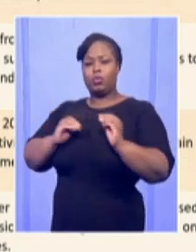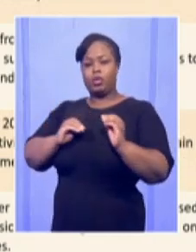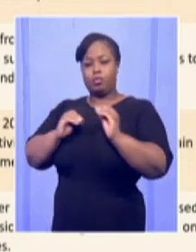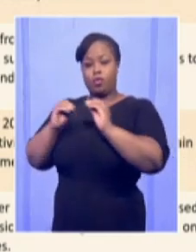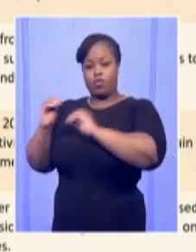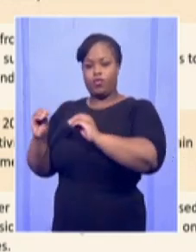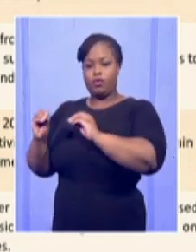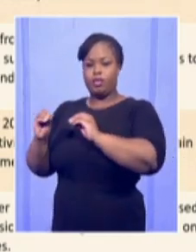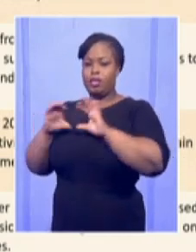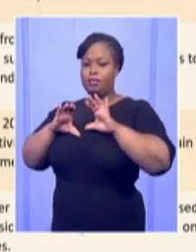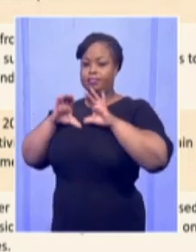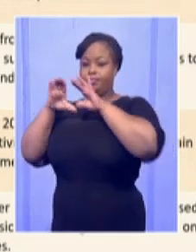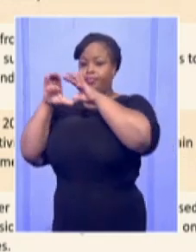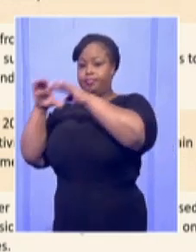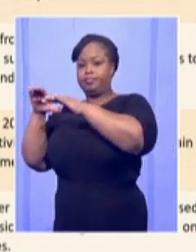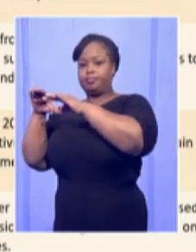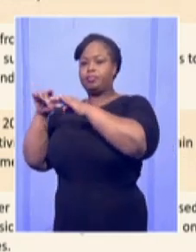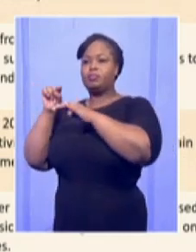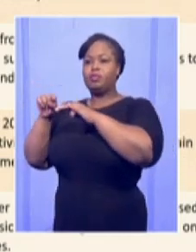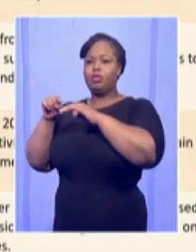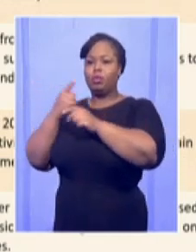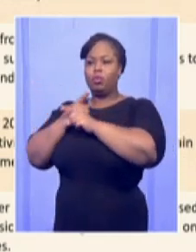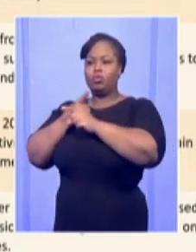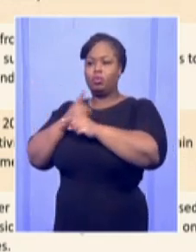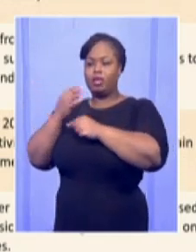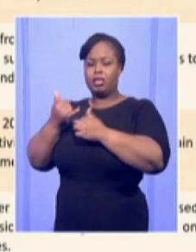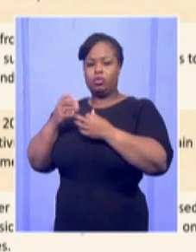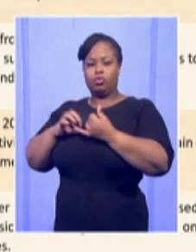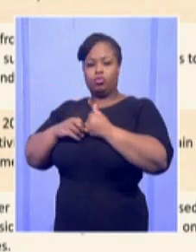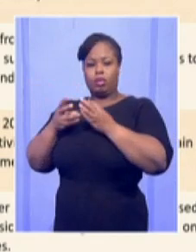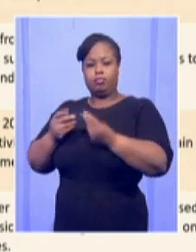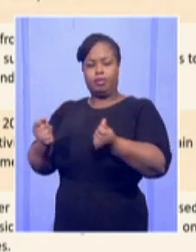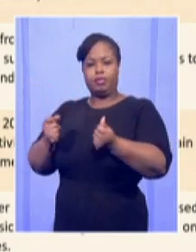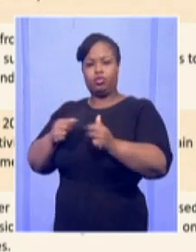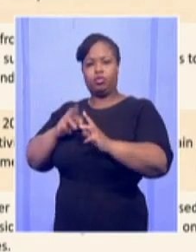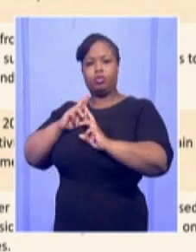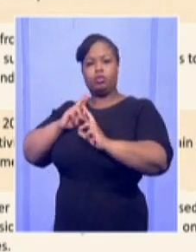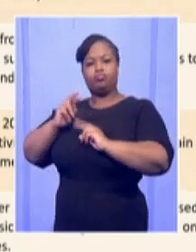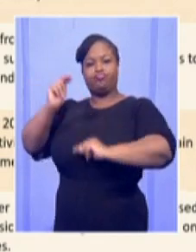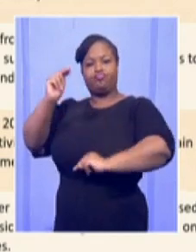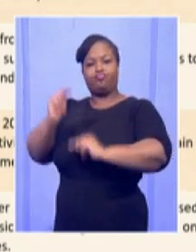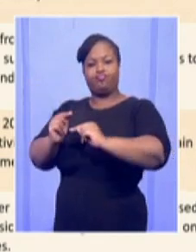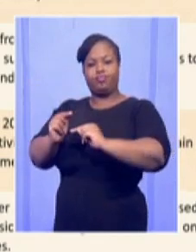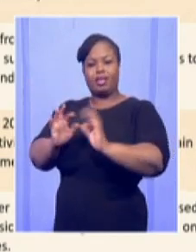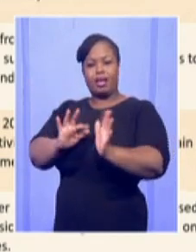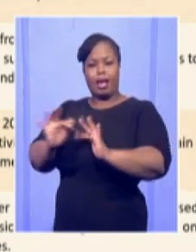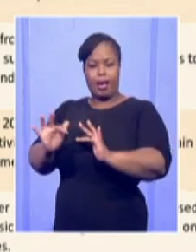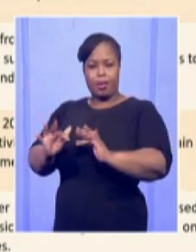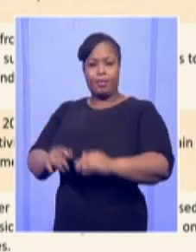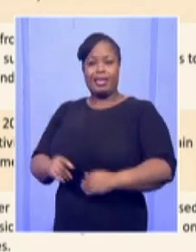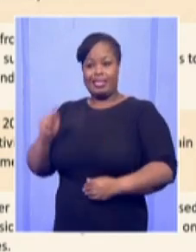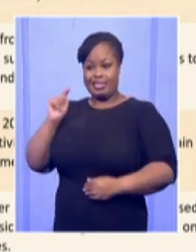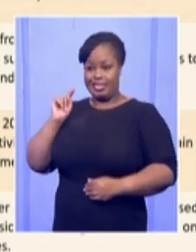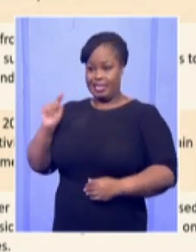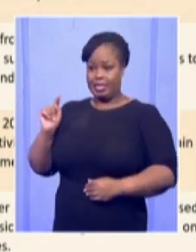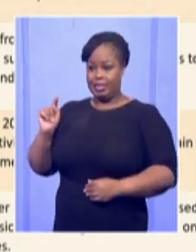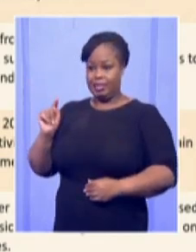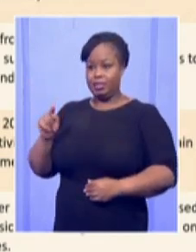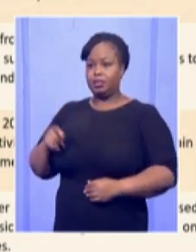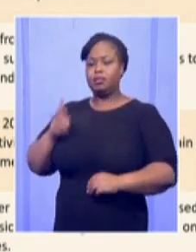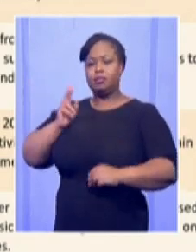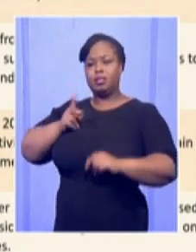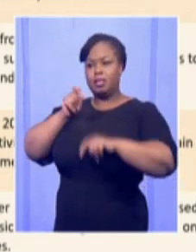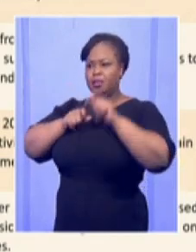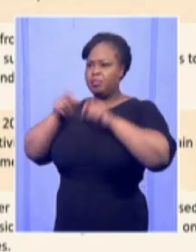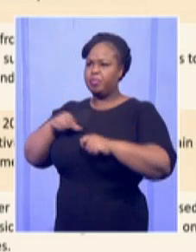space where actions get taken to quickly respond and contain the spread of the outbreak. And in that, where people